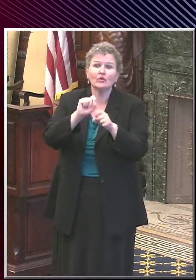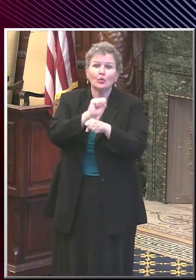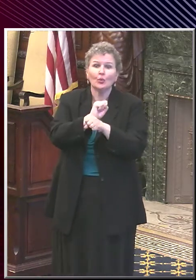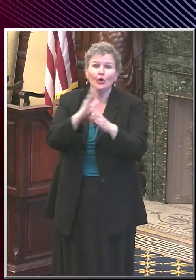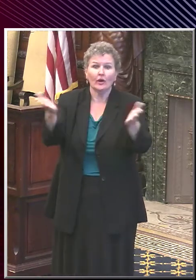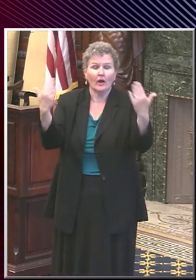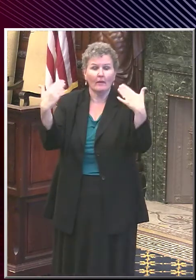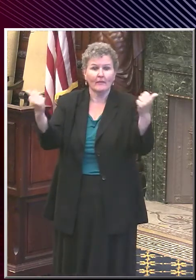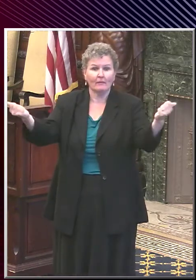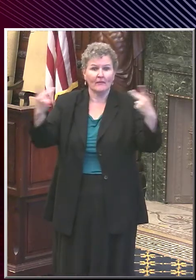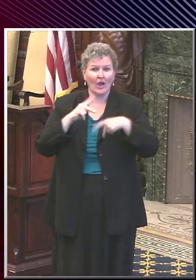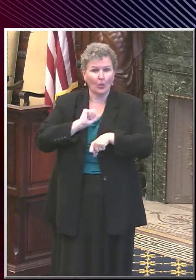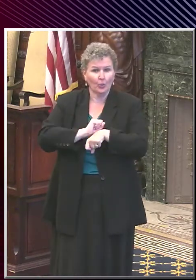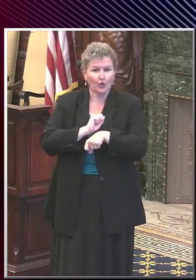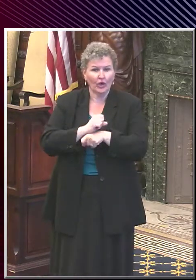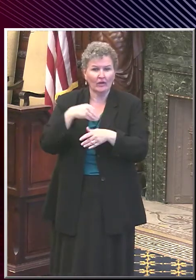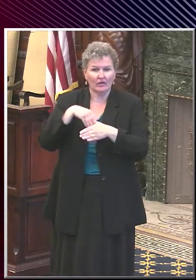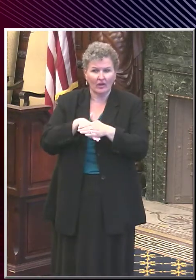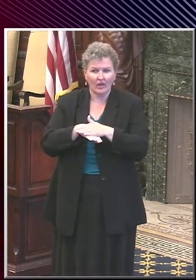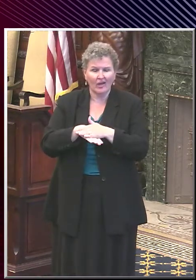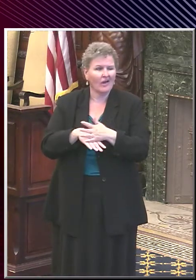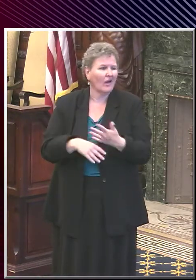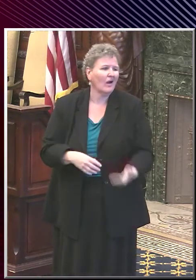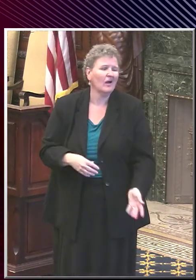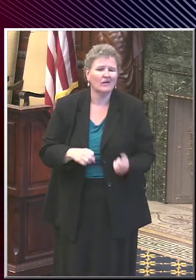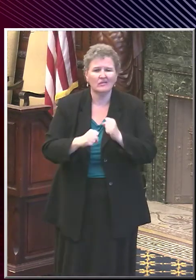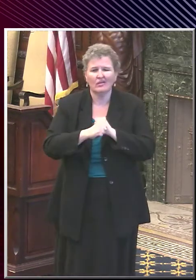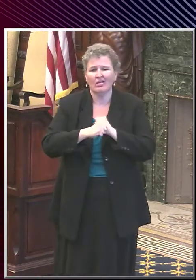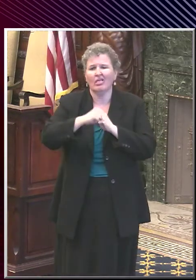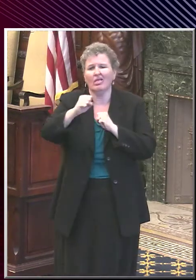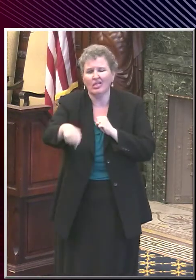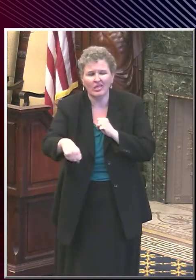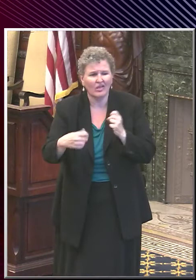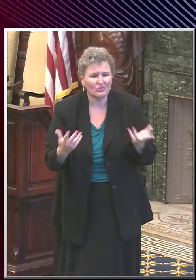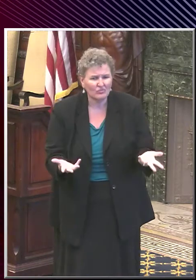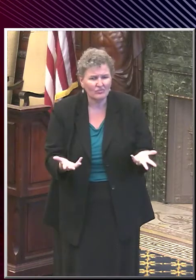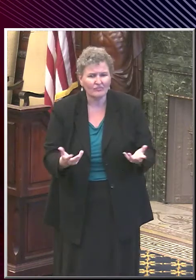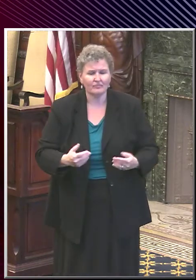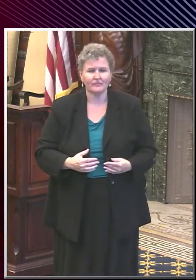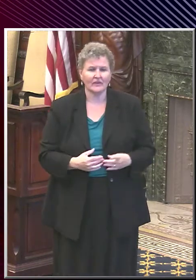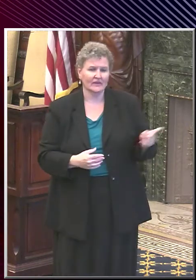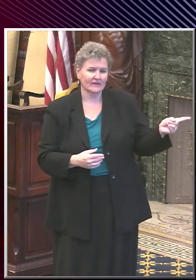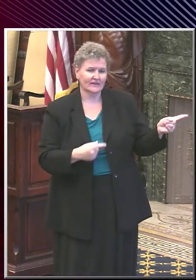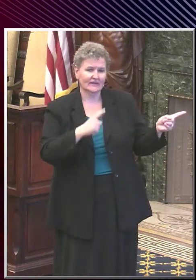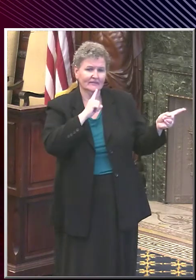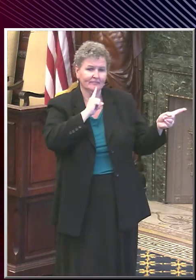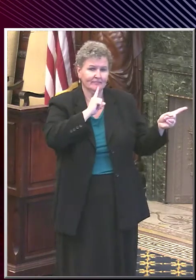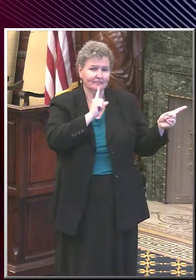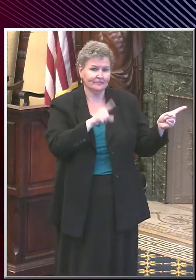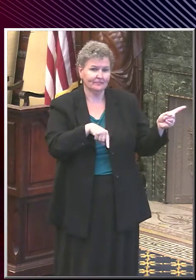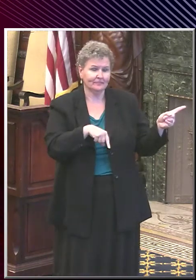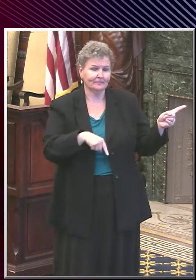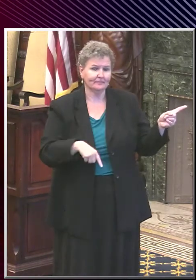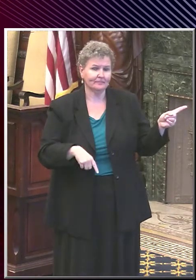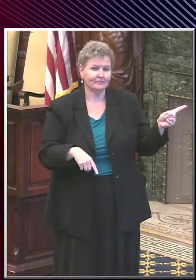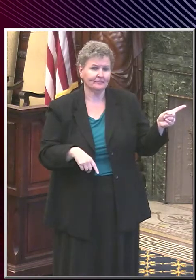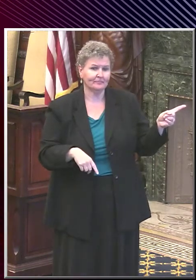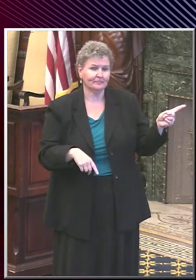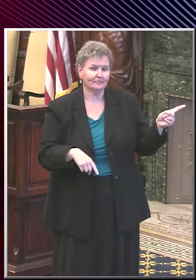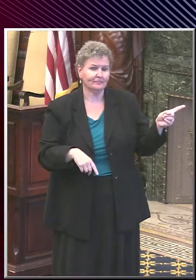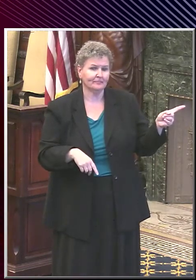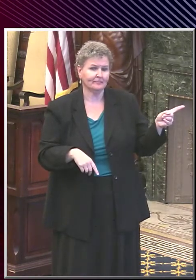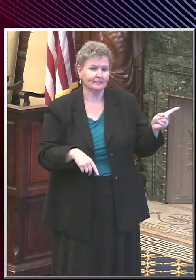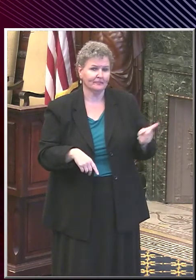ready and now it's delayed once again. What's your message to restaurant owners? Well, first of all, I have real sympathy for restaurant owners. They've really taken a big